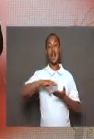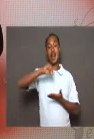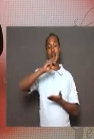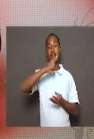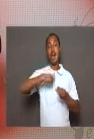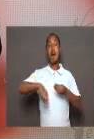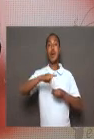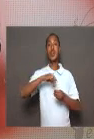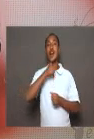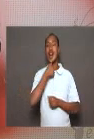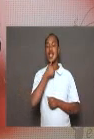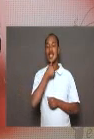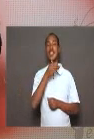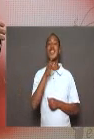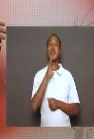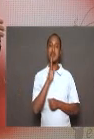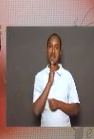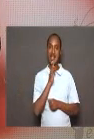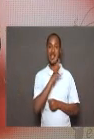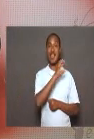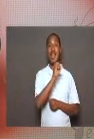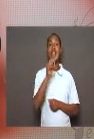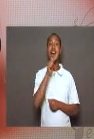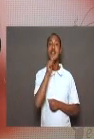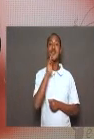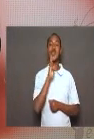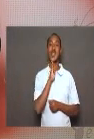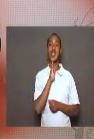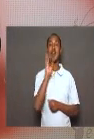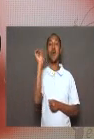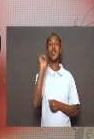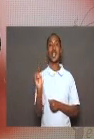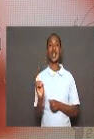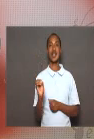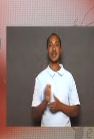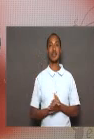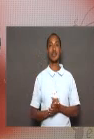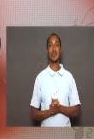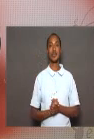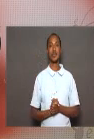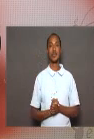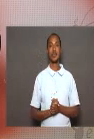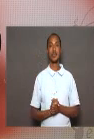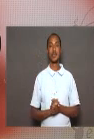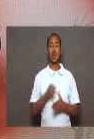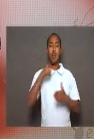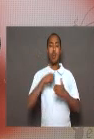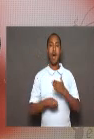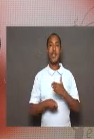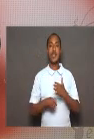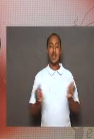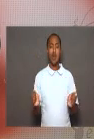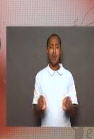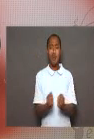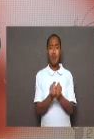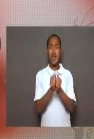Students, so far we have learned about acidic, basic, and